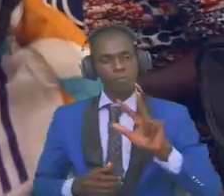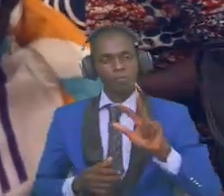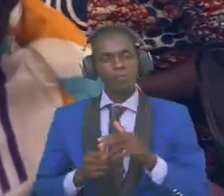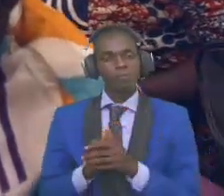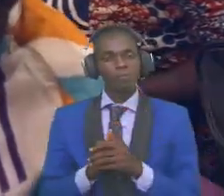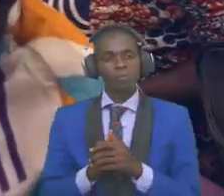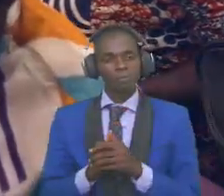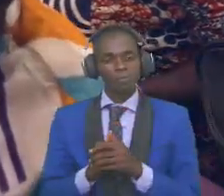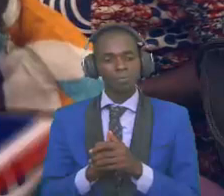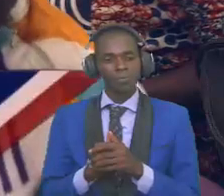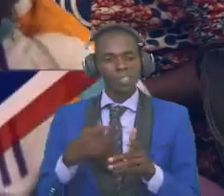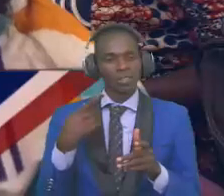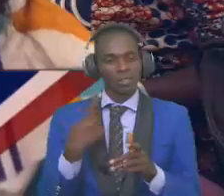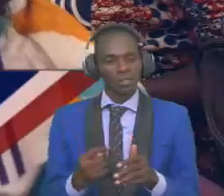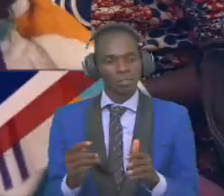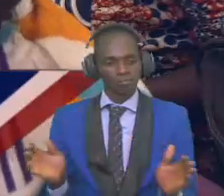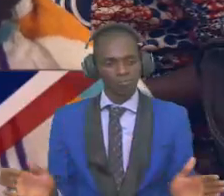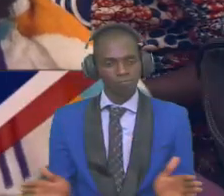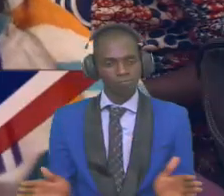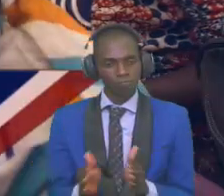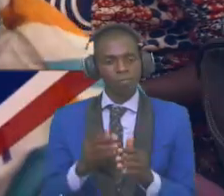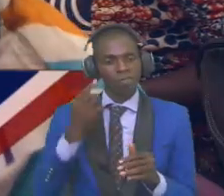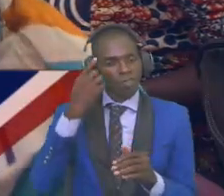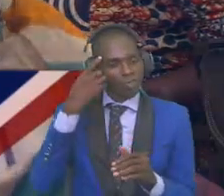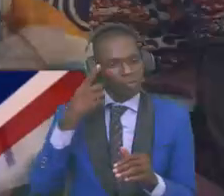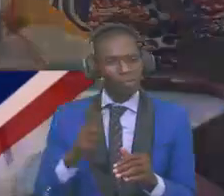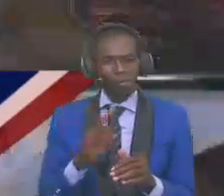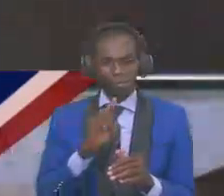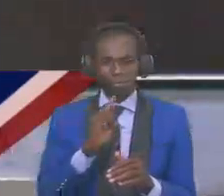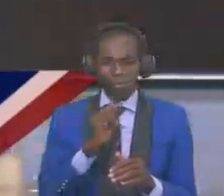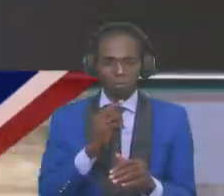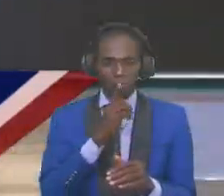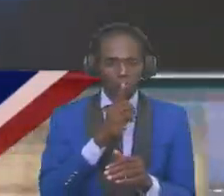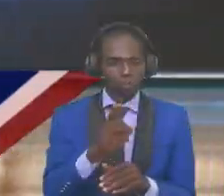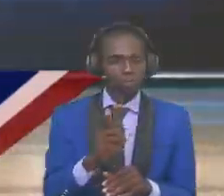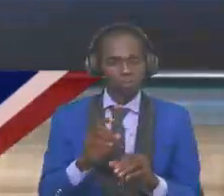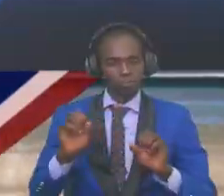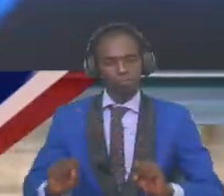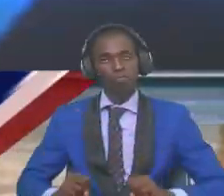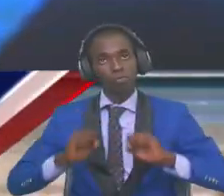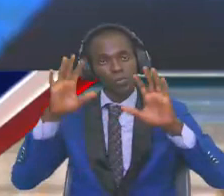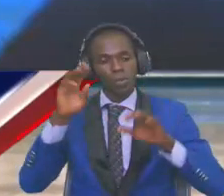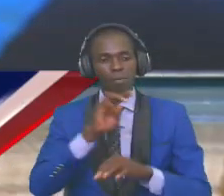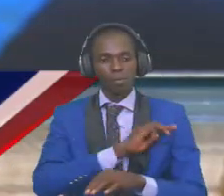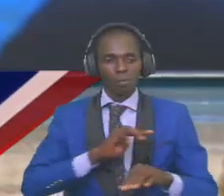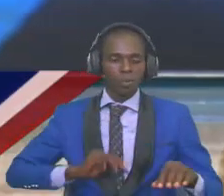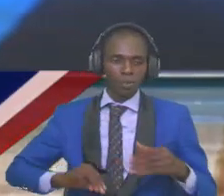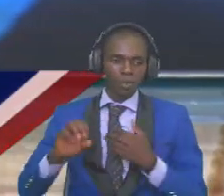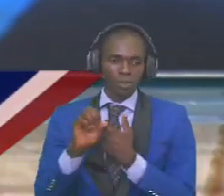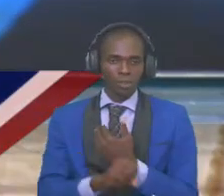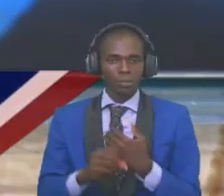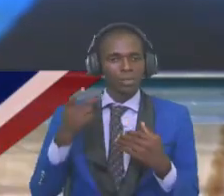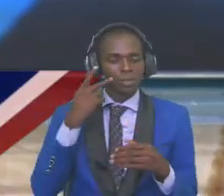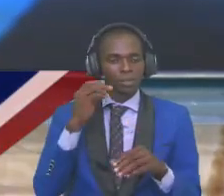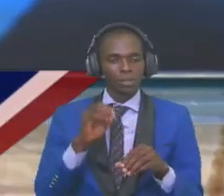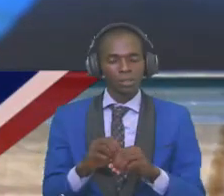the admonition for sincere, submissive membership. Look at 1